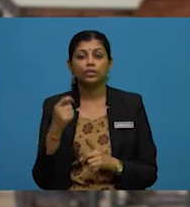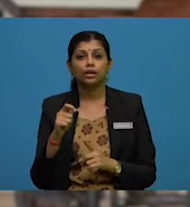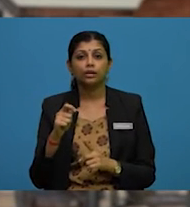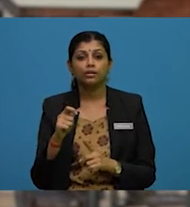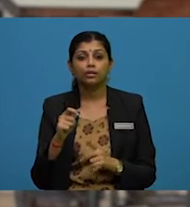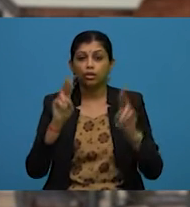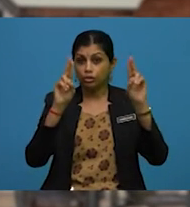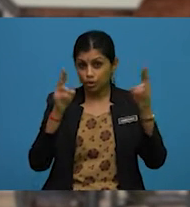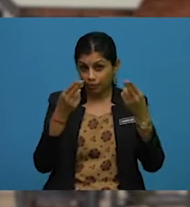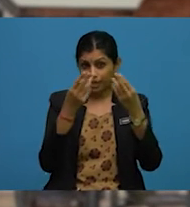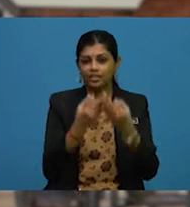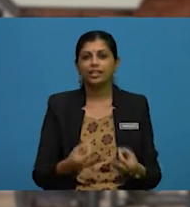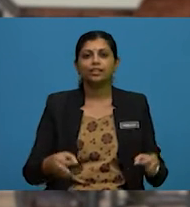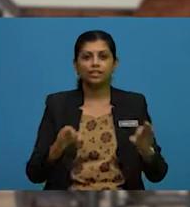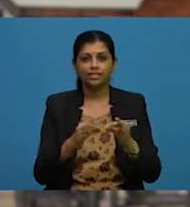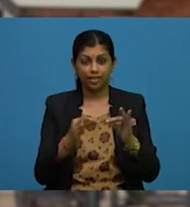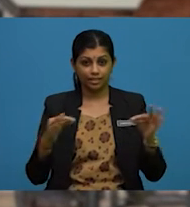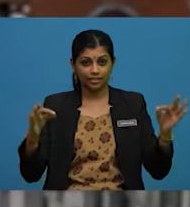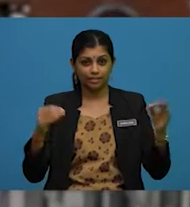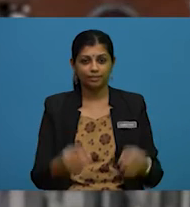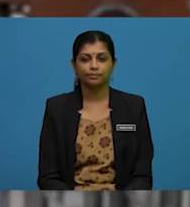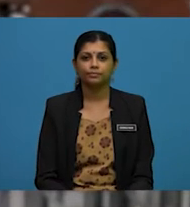the topic sentence.